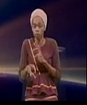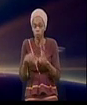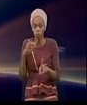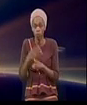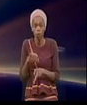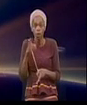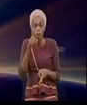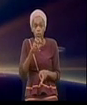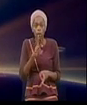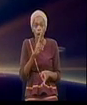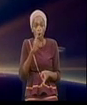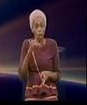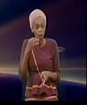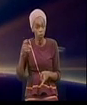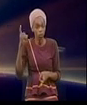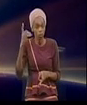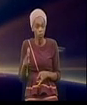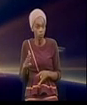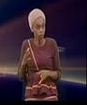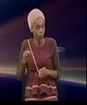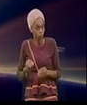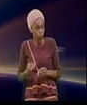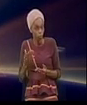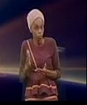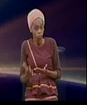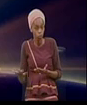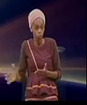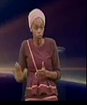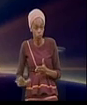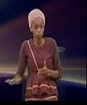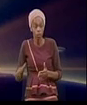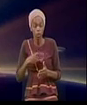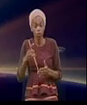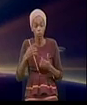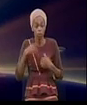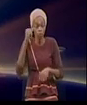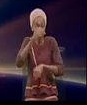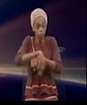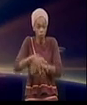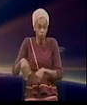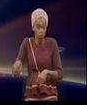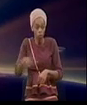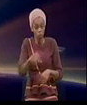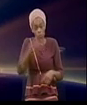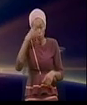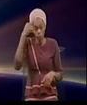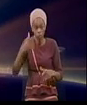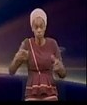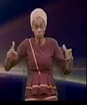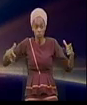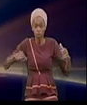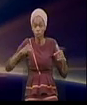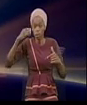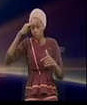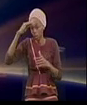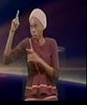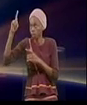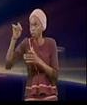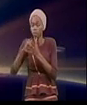Ye are of God, little children, and have overcome them, because greater is he that is in you than he that is in the